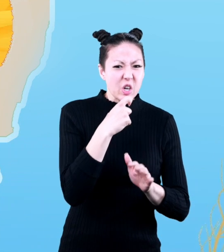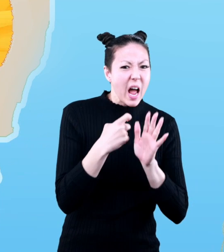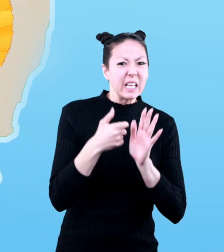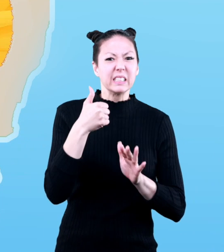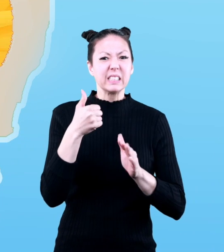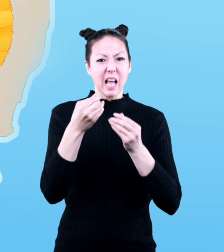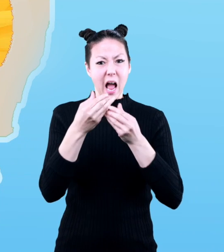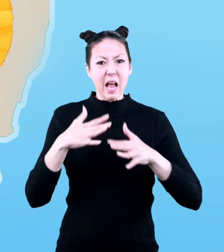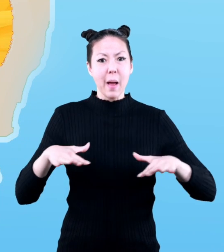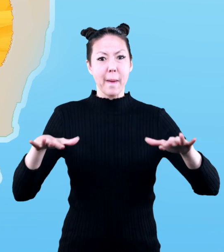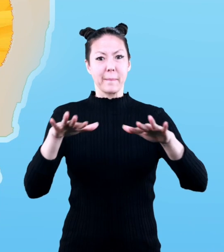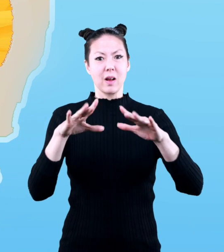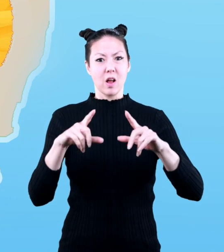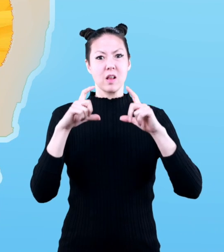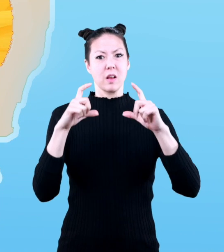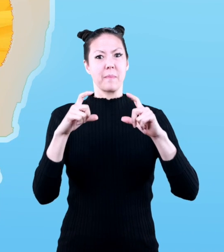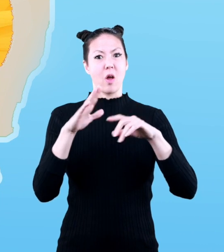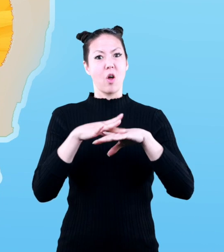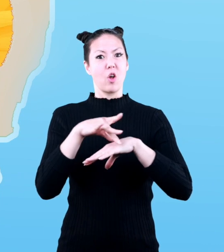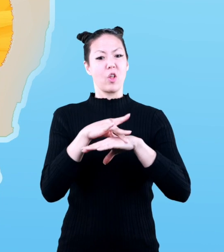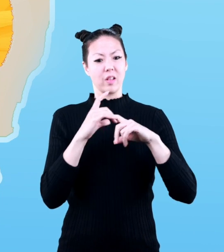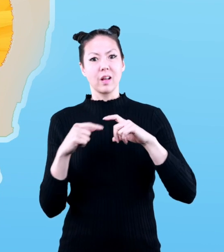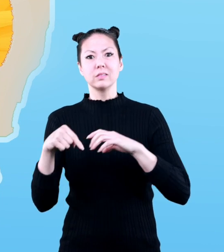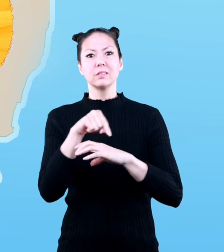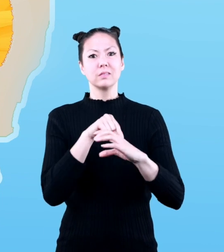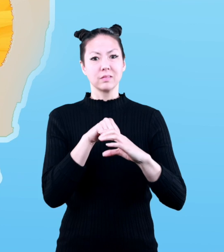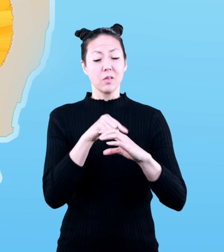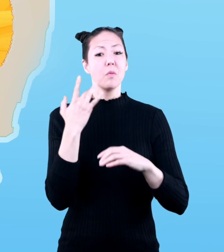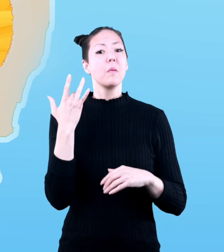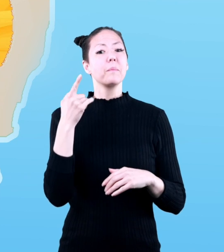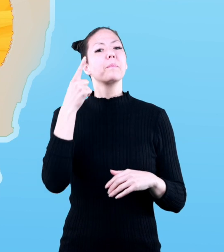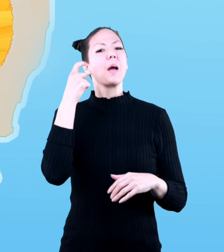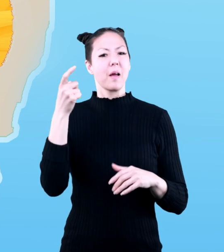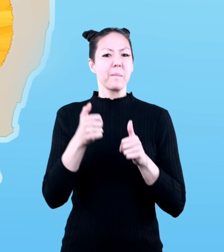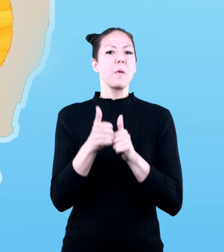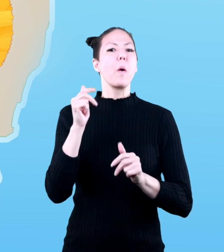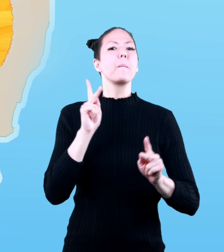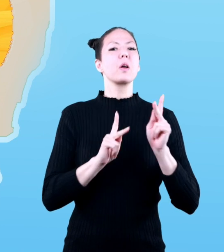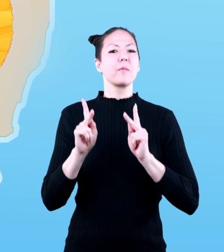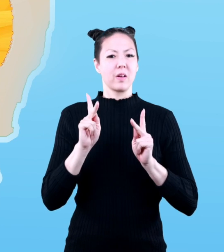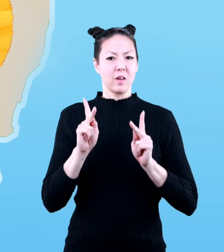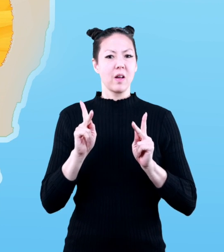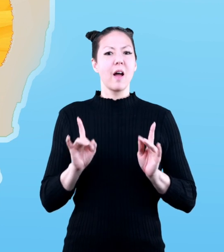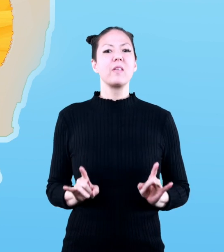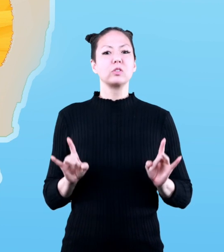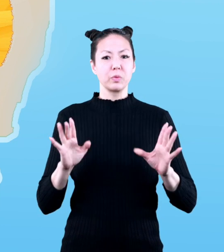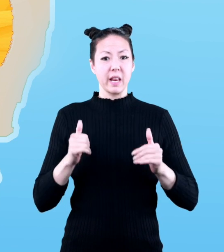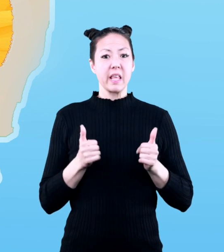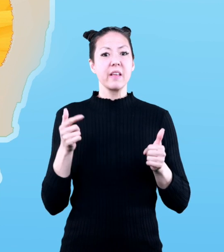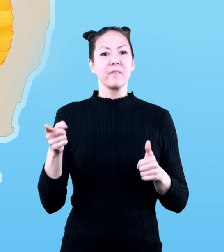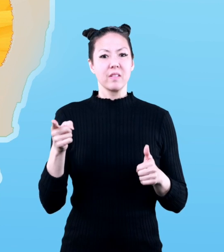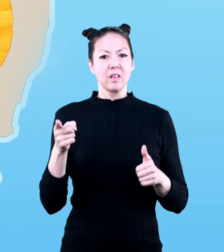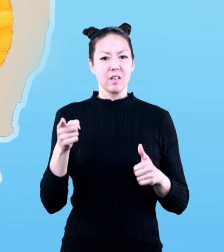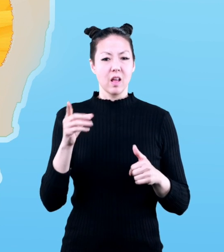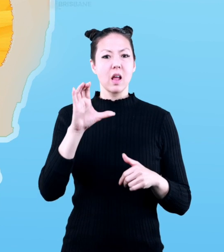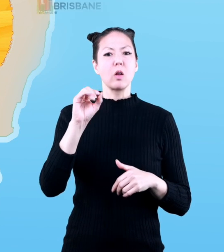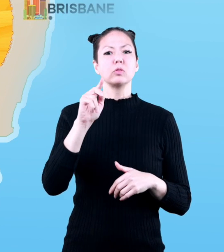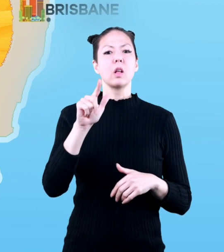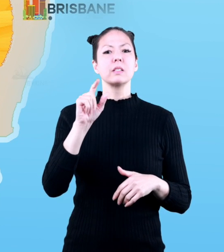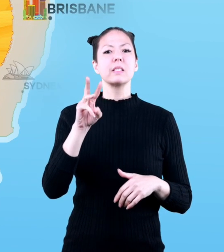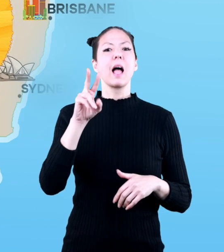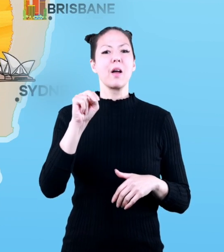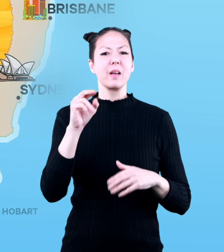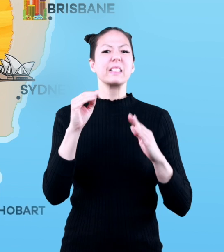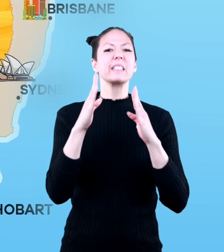actually the driest inhabited continent on Earth. Because of this, most of the people in Australia live